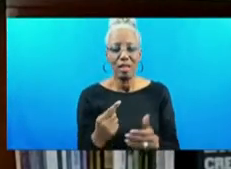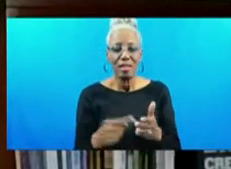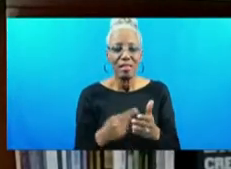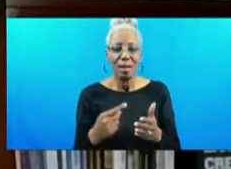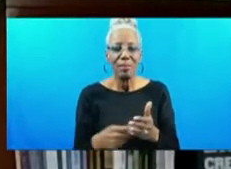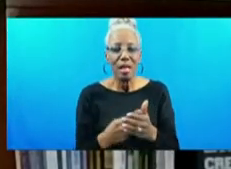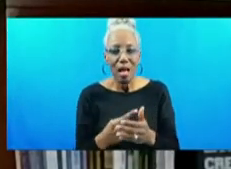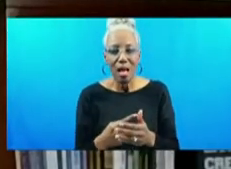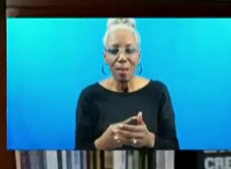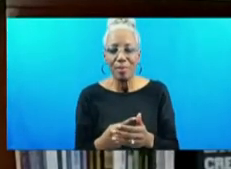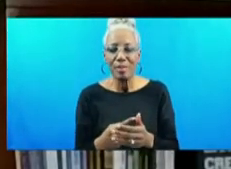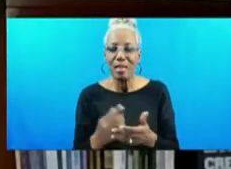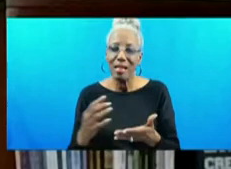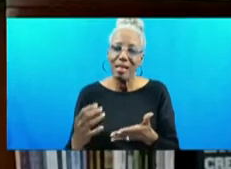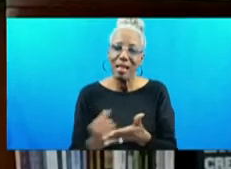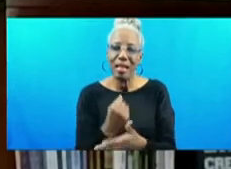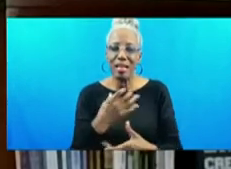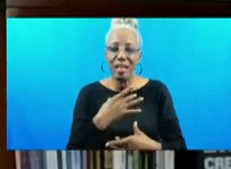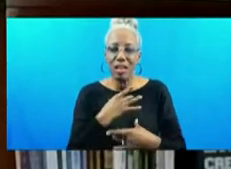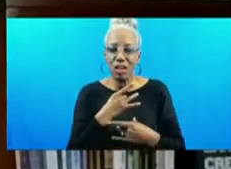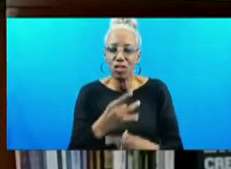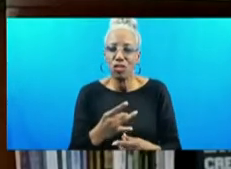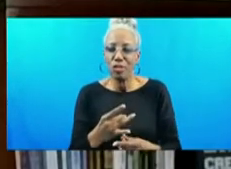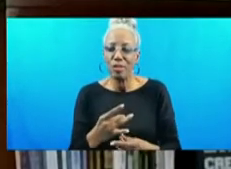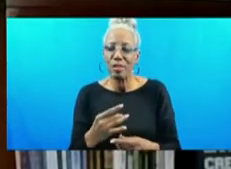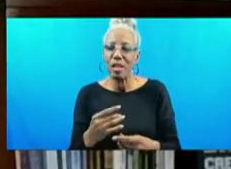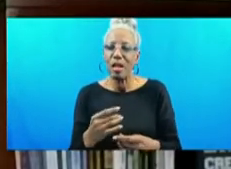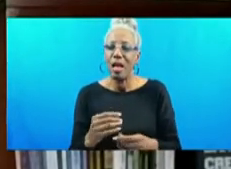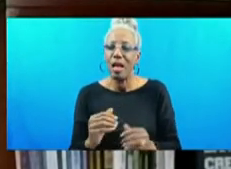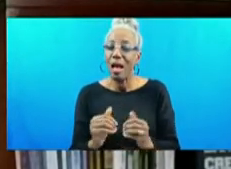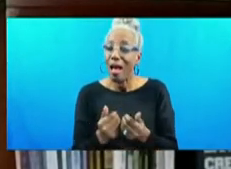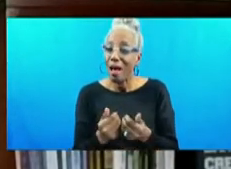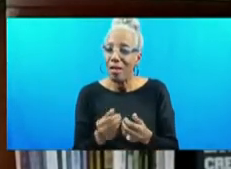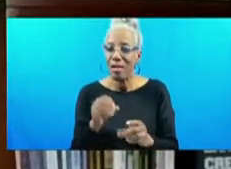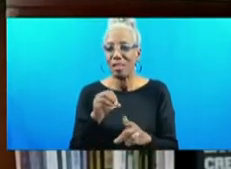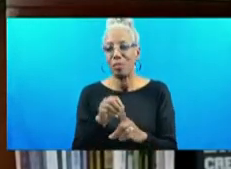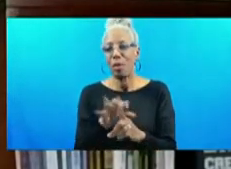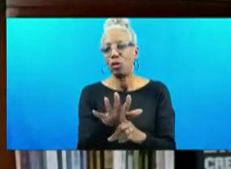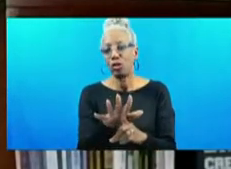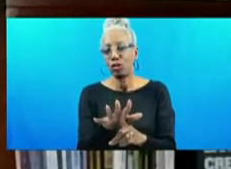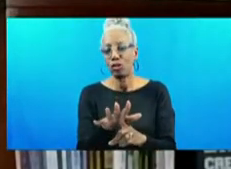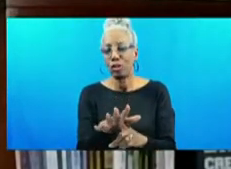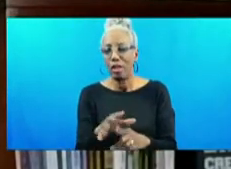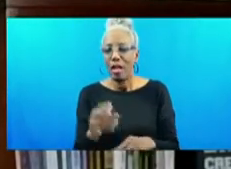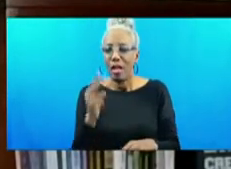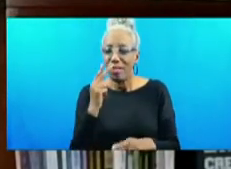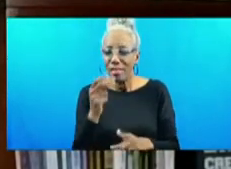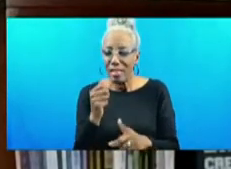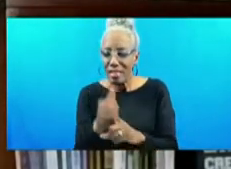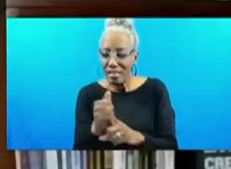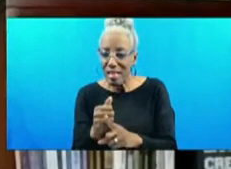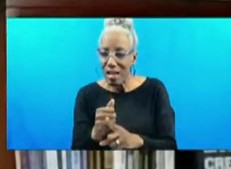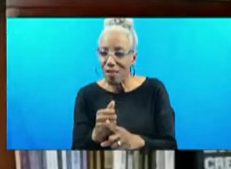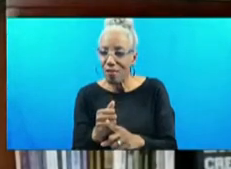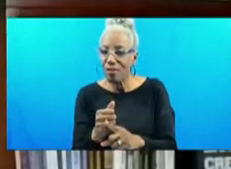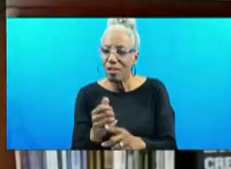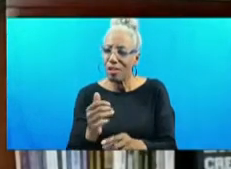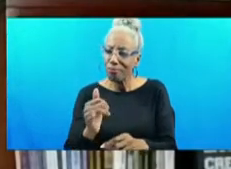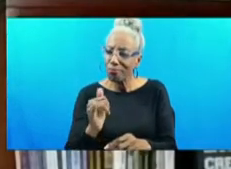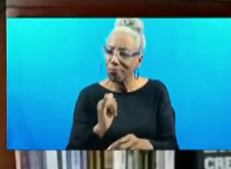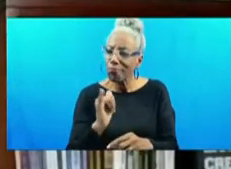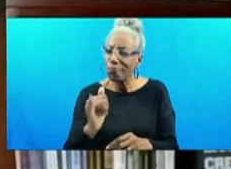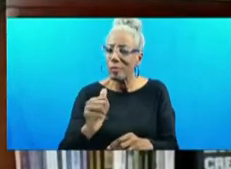And a lot of times it's about exposure in which you can see yourself in someone else. And so when we look at these fields such as